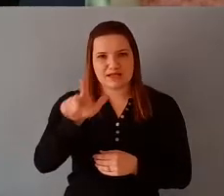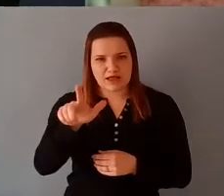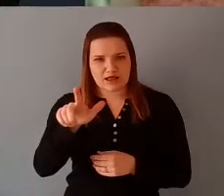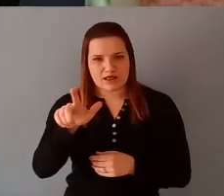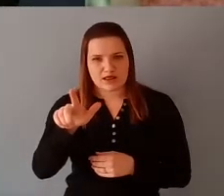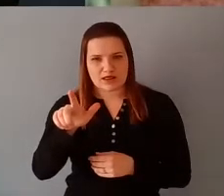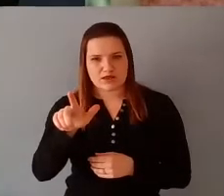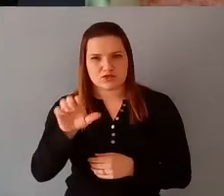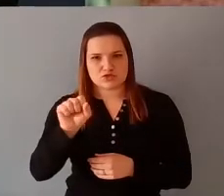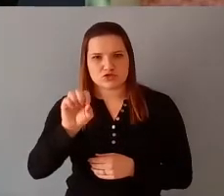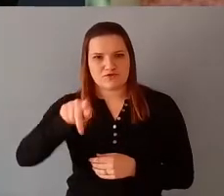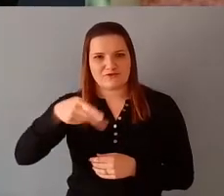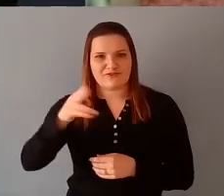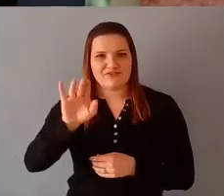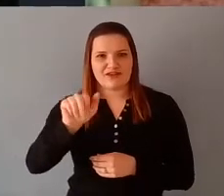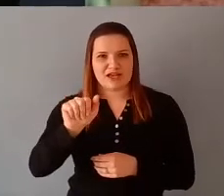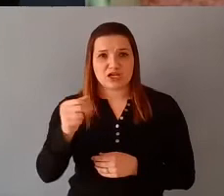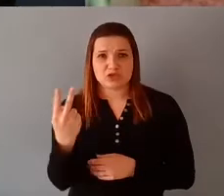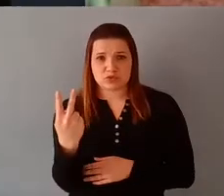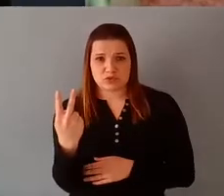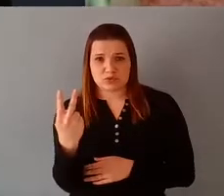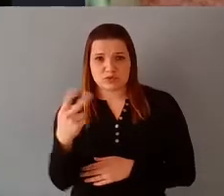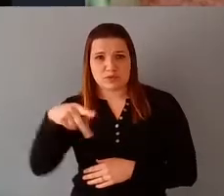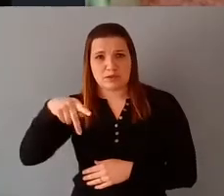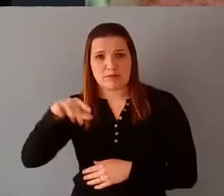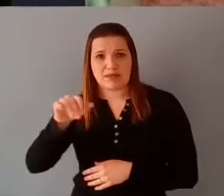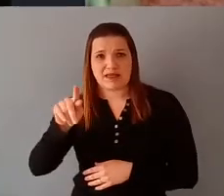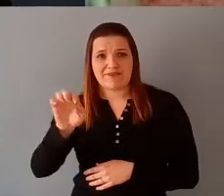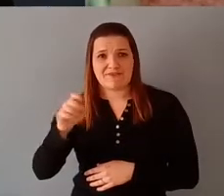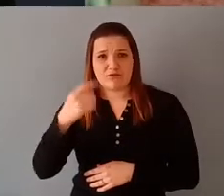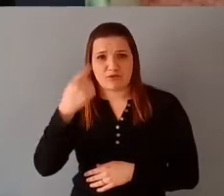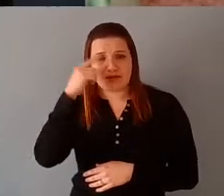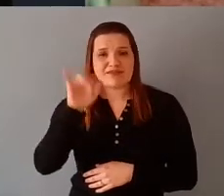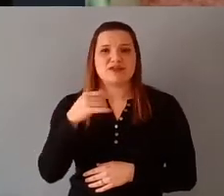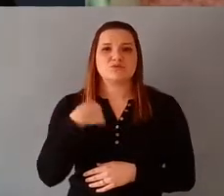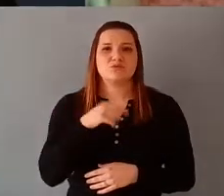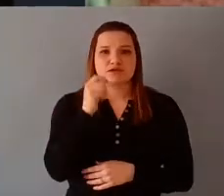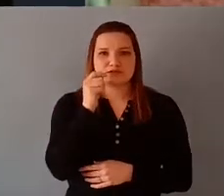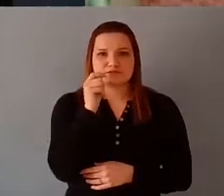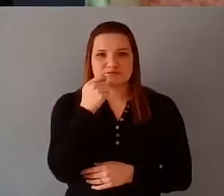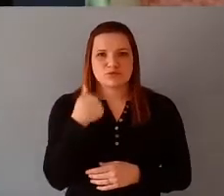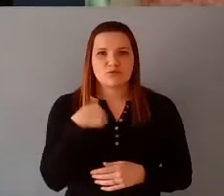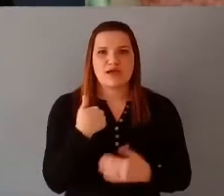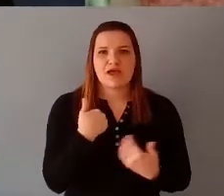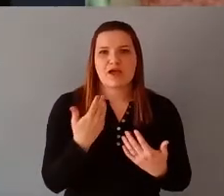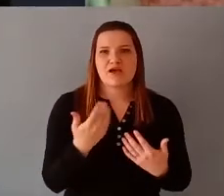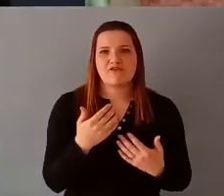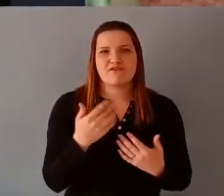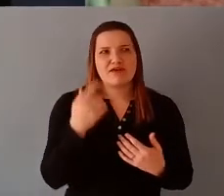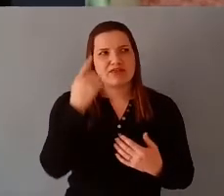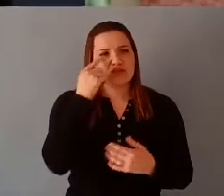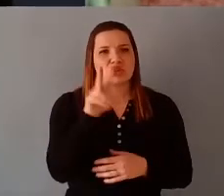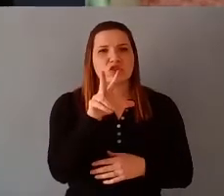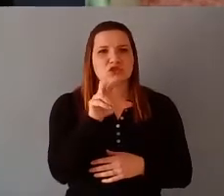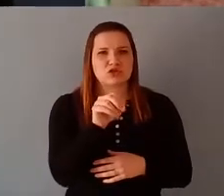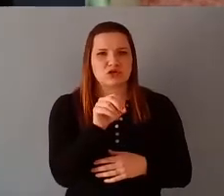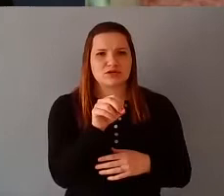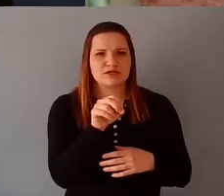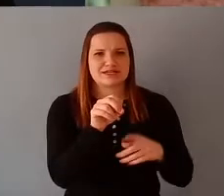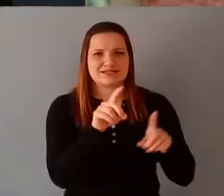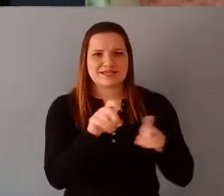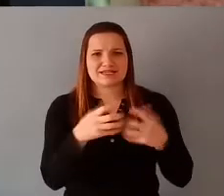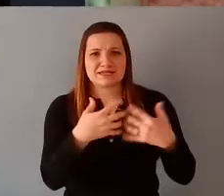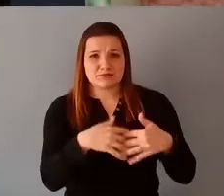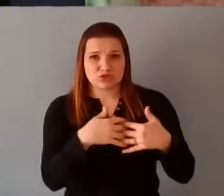2 platform, which is again NAERS based. We have probably 30 analyzers now. It's what